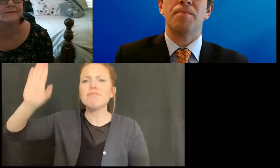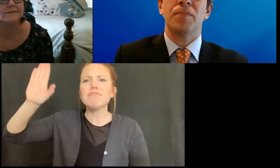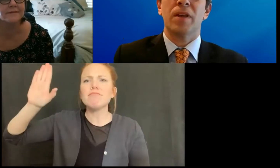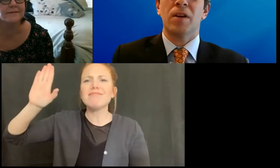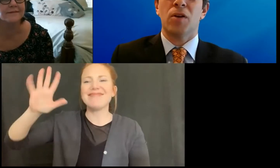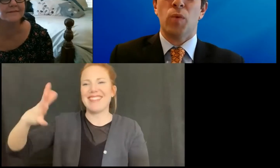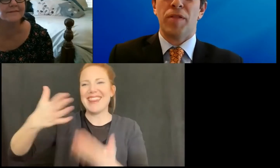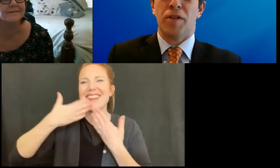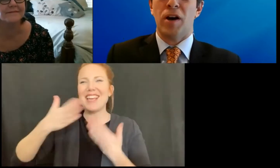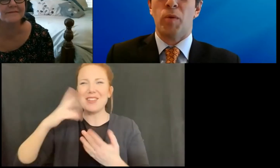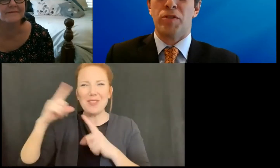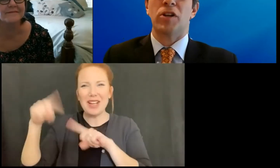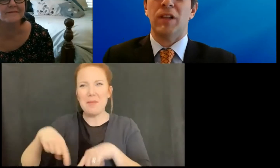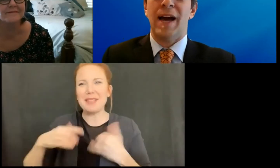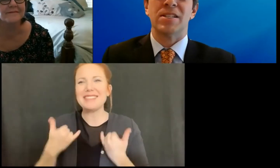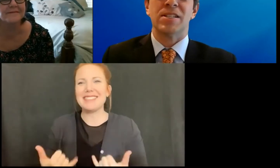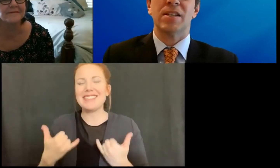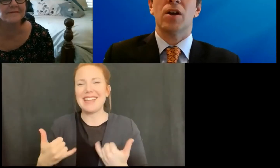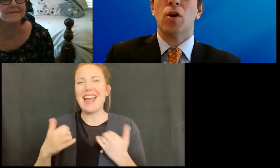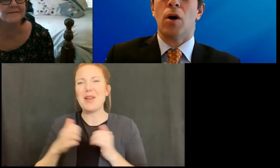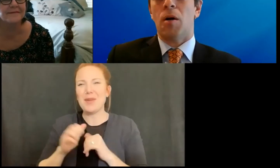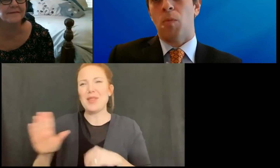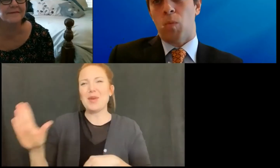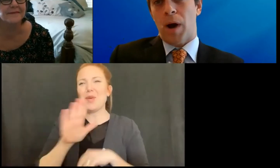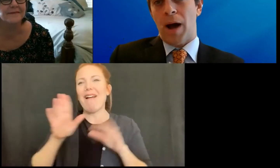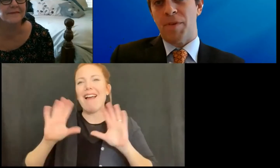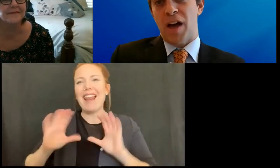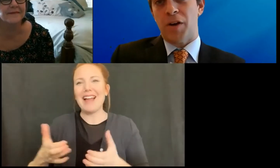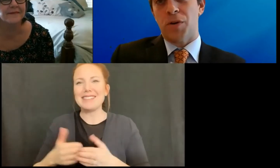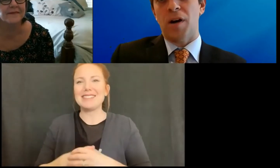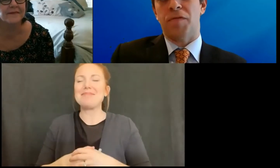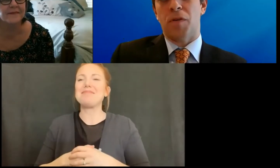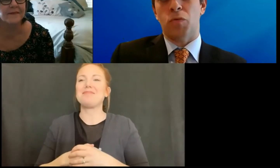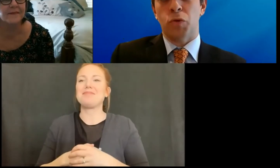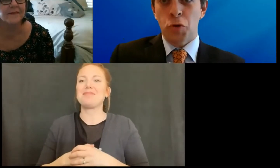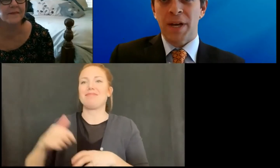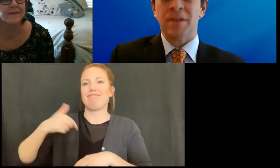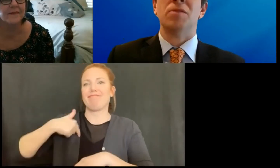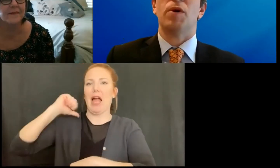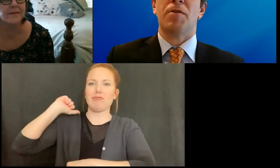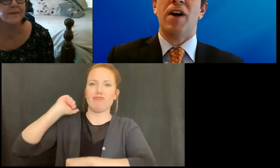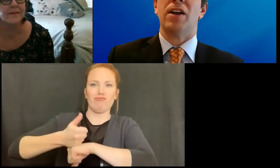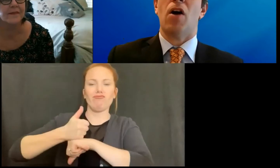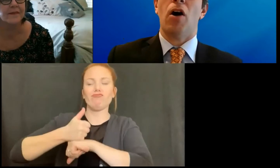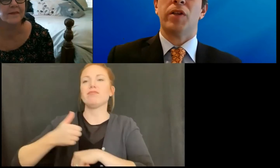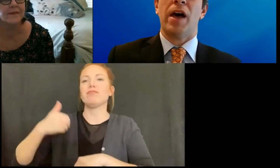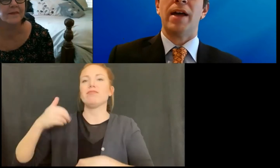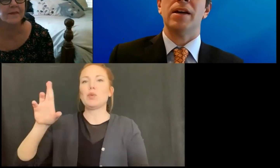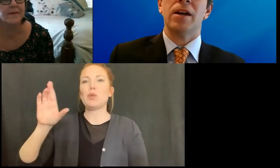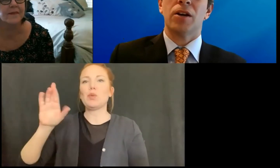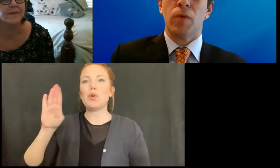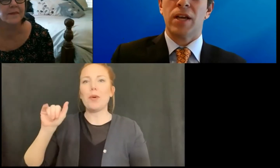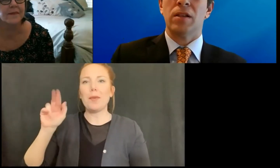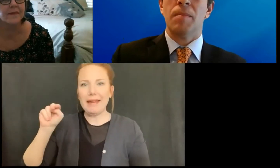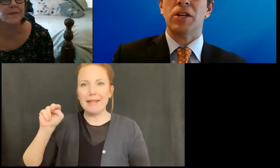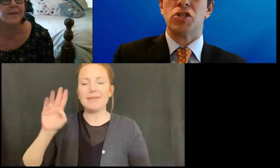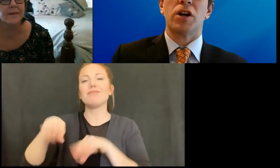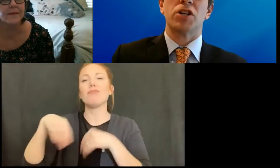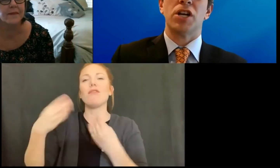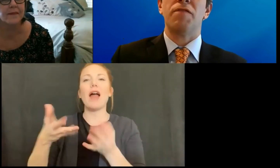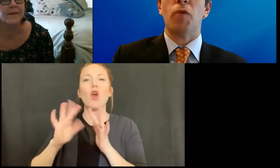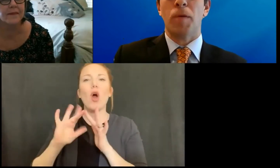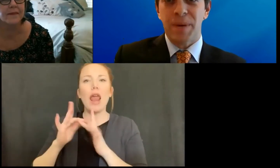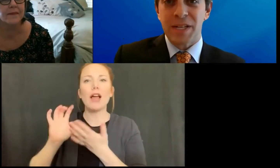here with your class. I'm the founder of Rubin. We provide online curriculum